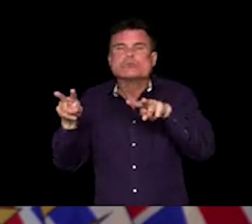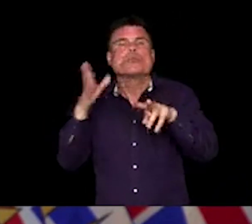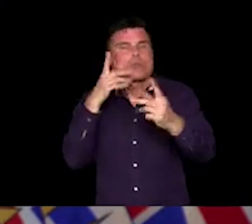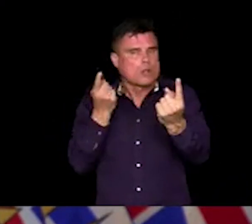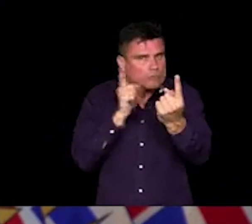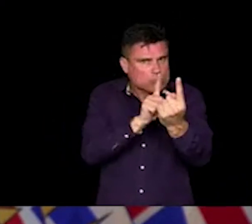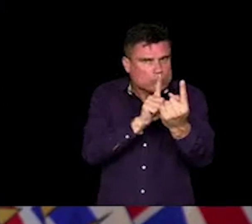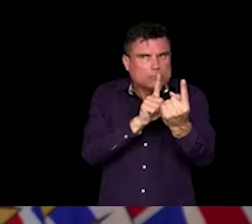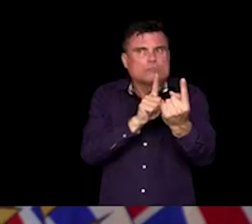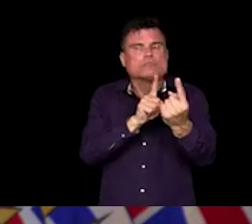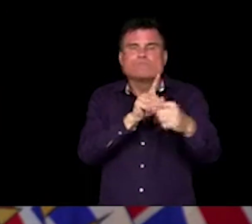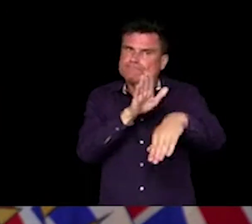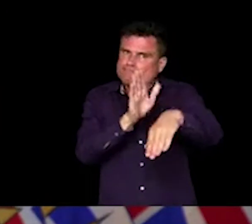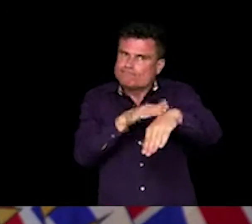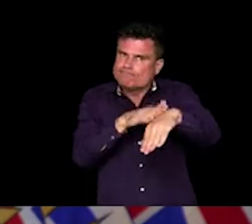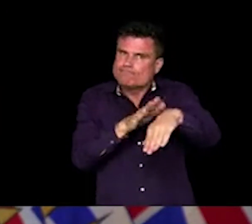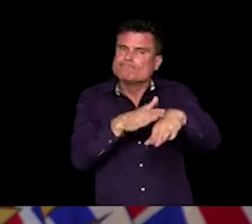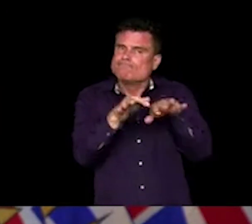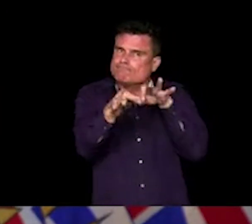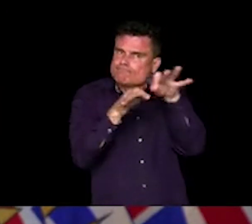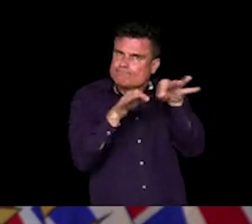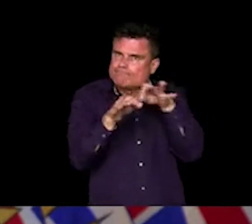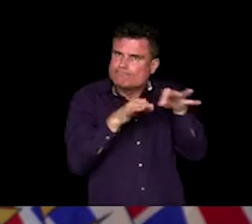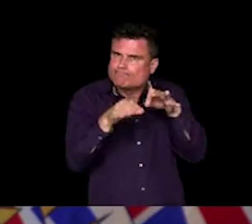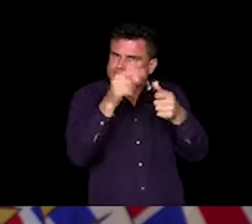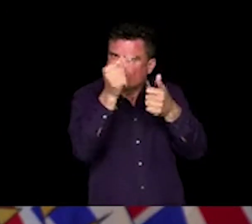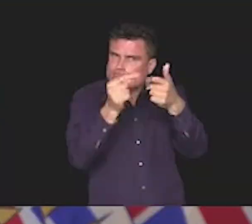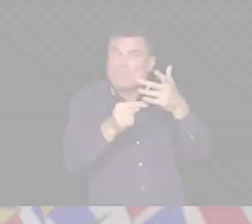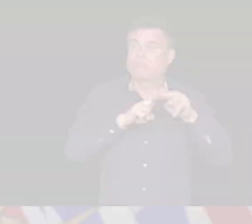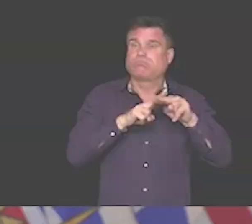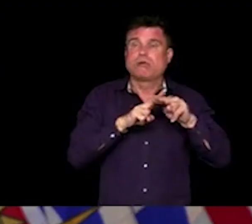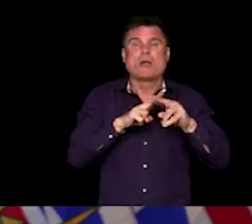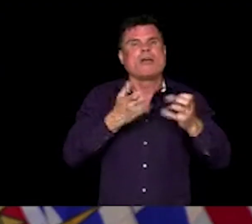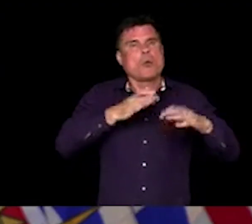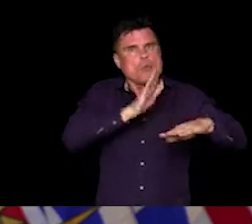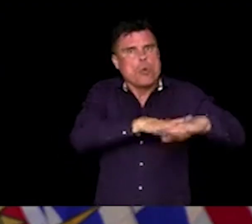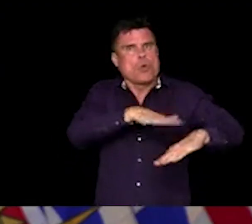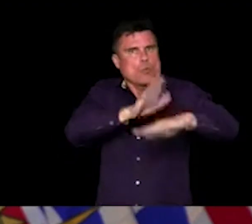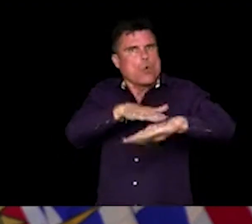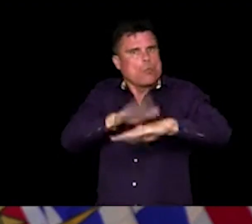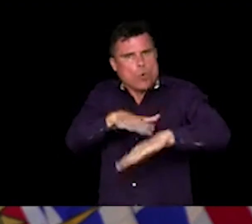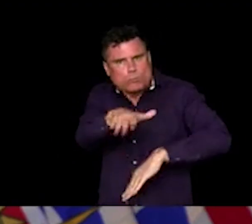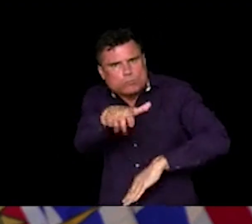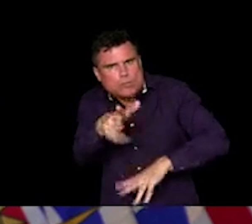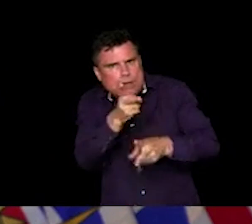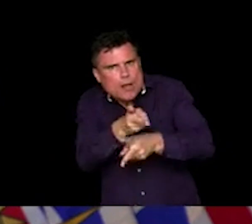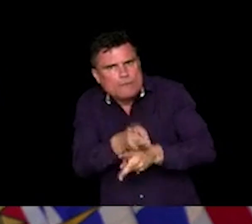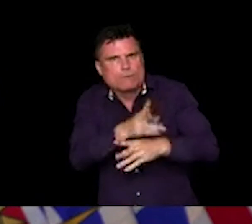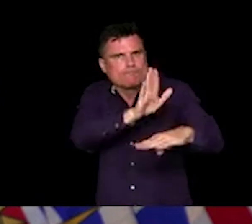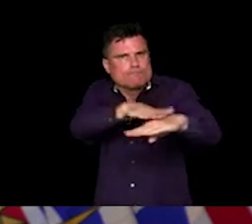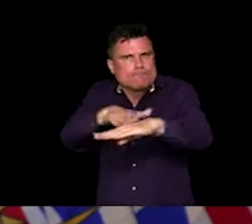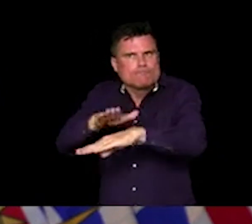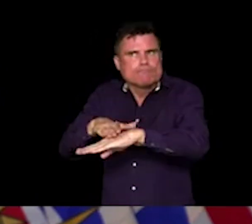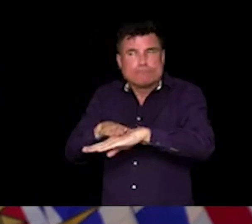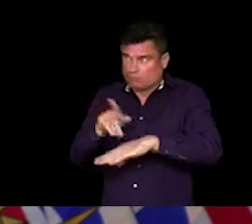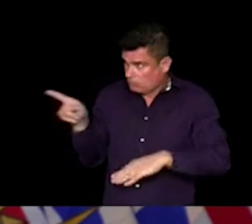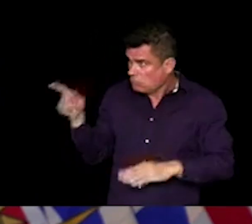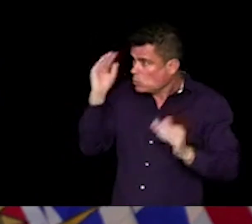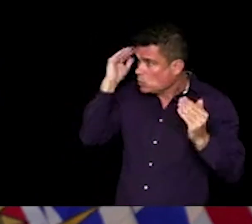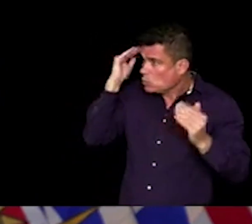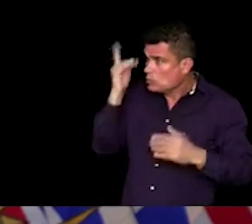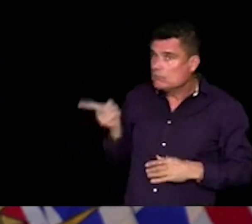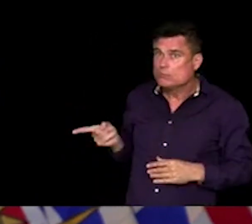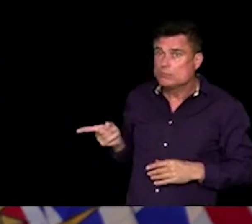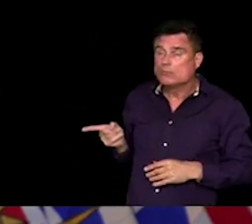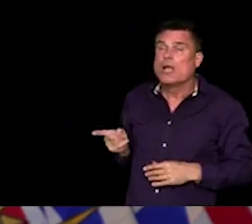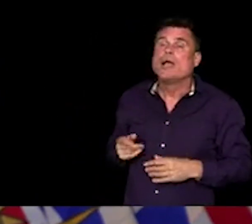and that's the way that we need to keep approaching this going forward. Well, I think that's a good measure of how well it is being policed. And,